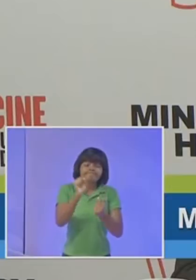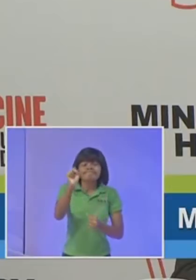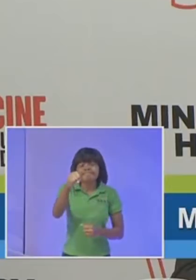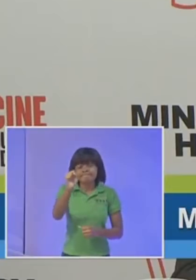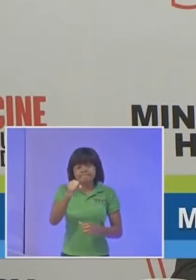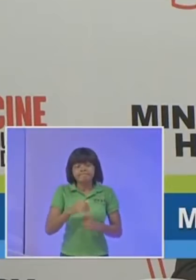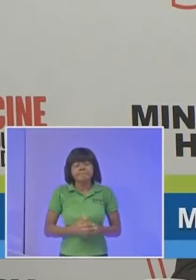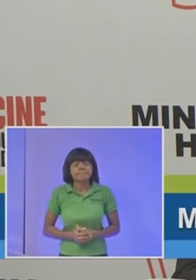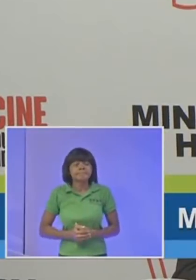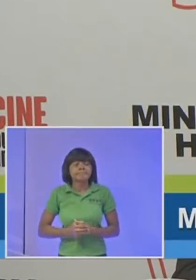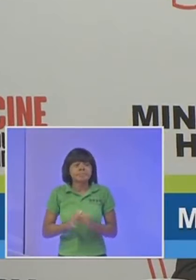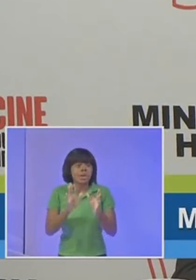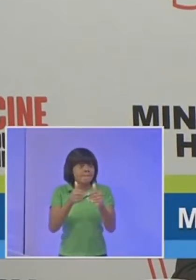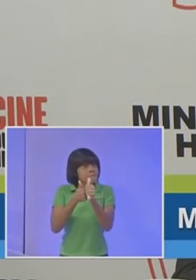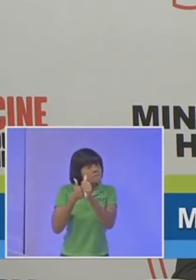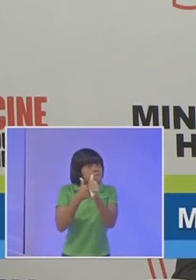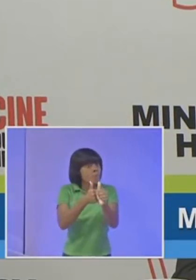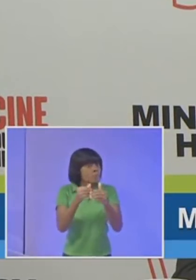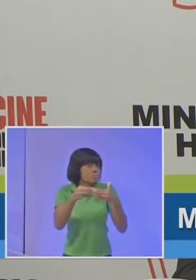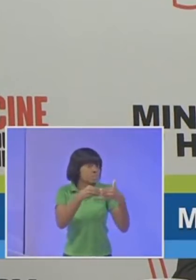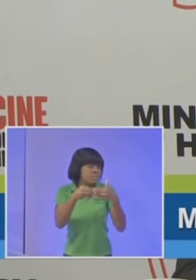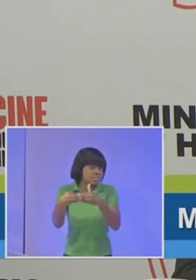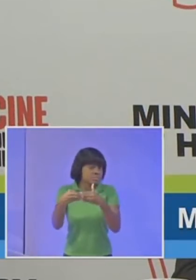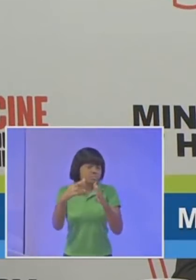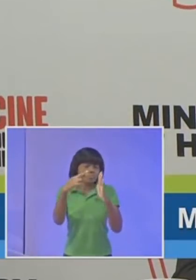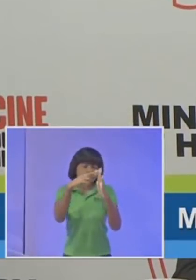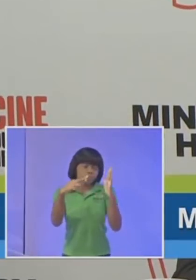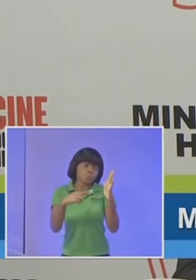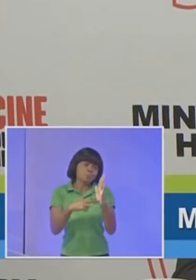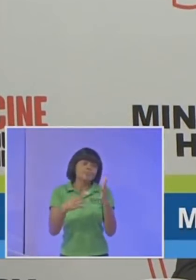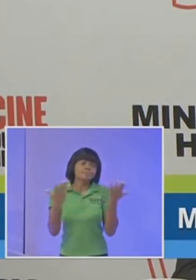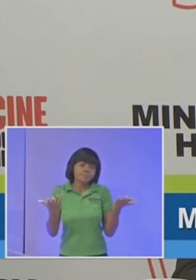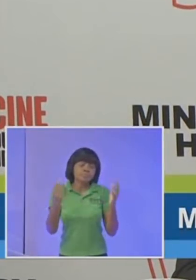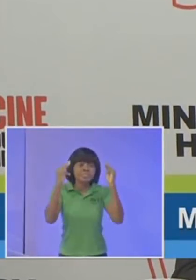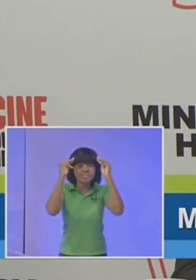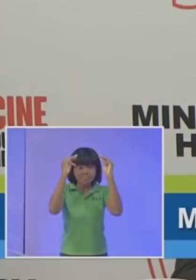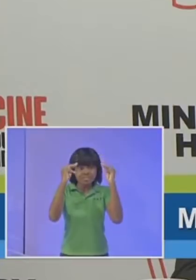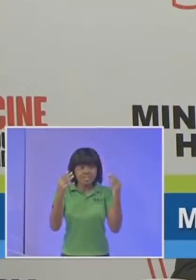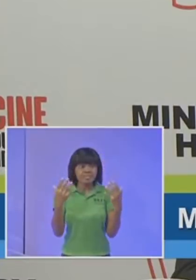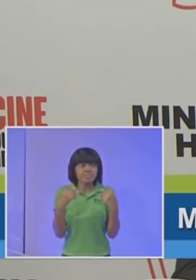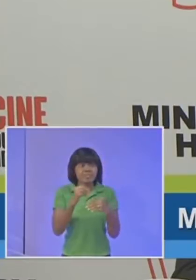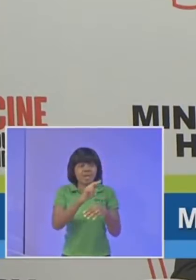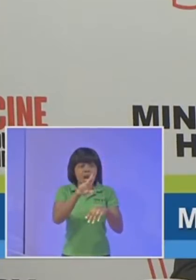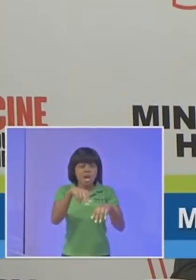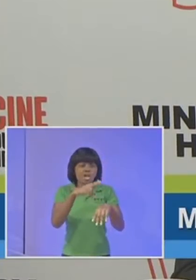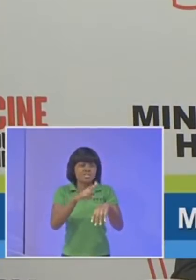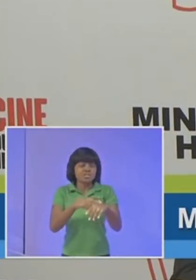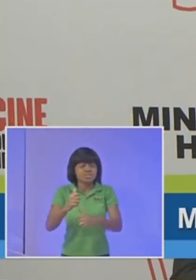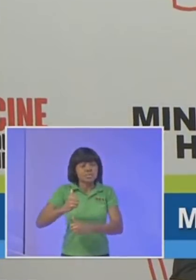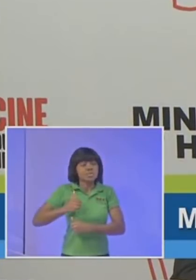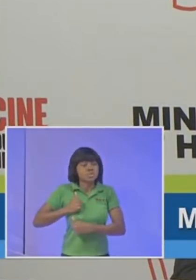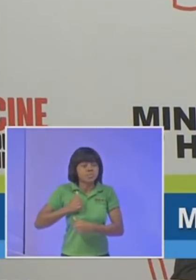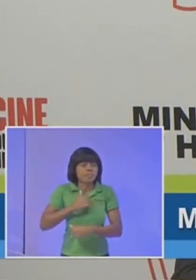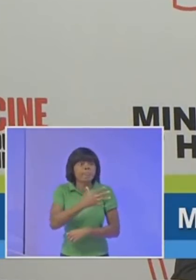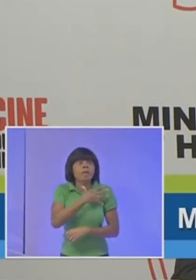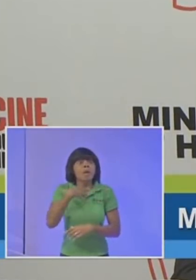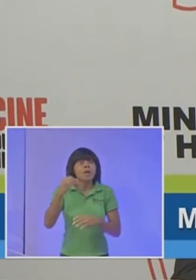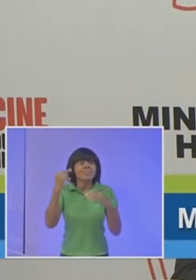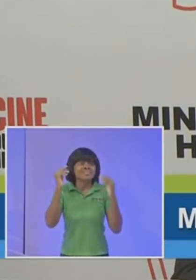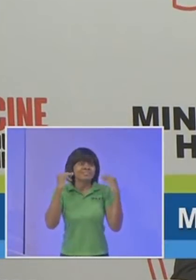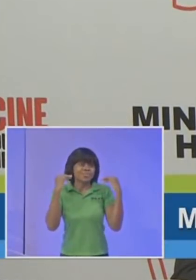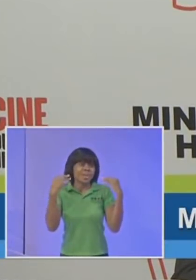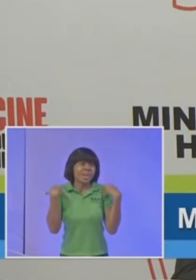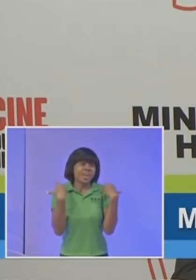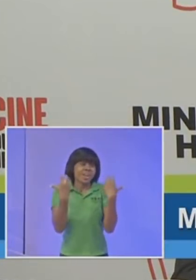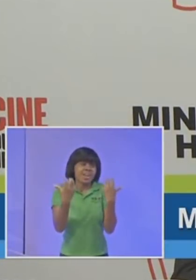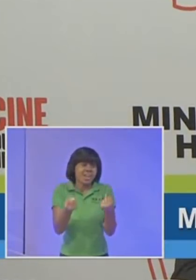and Ministry of National Security and Ministry of Health will meet on it and inform and advise, and a